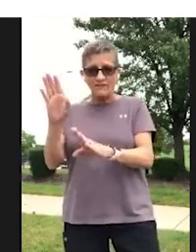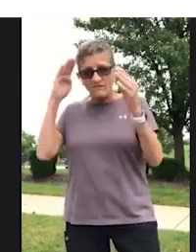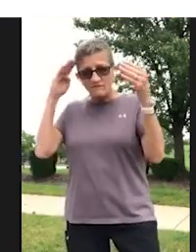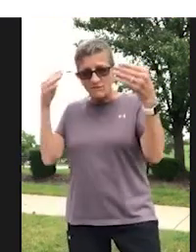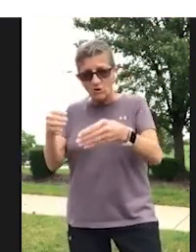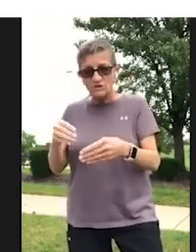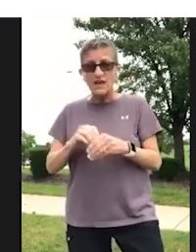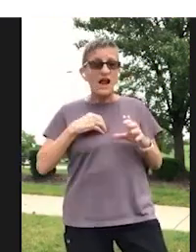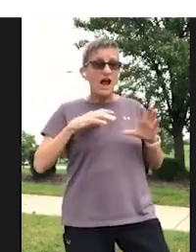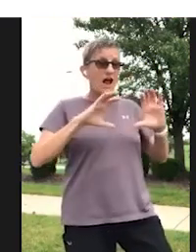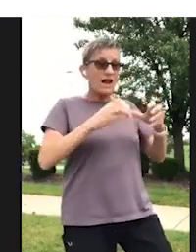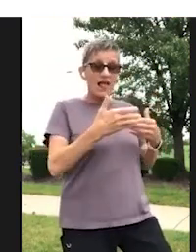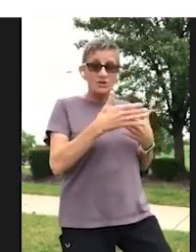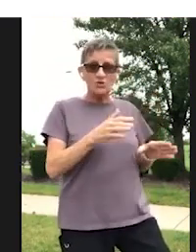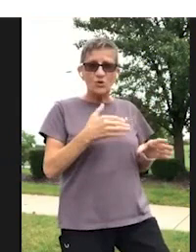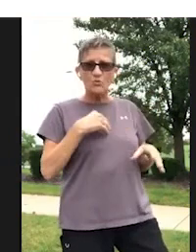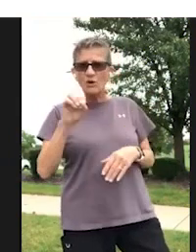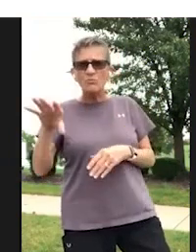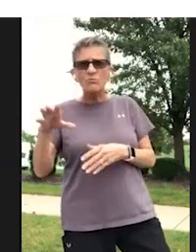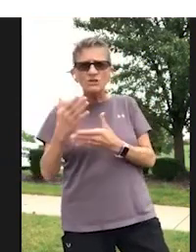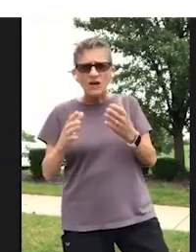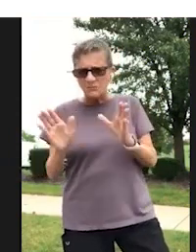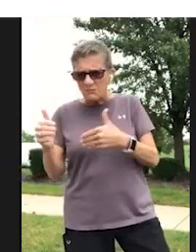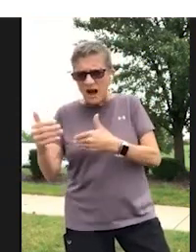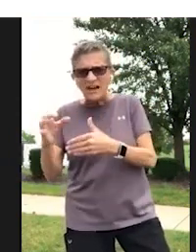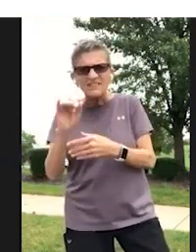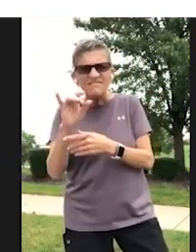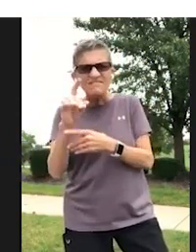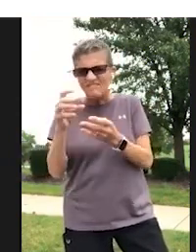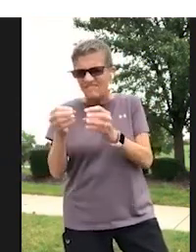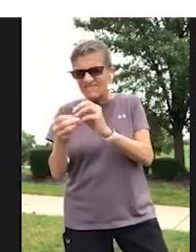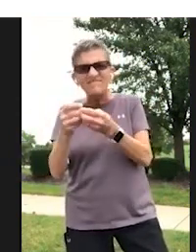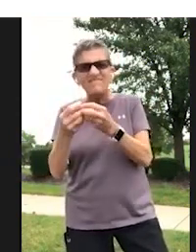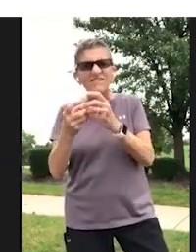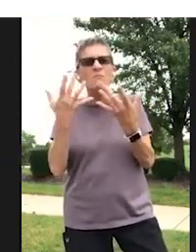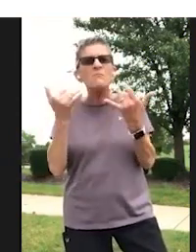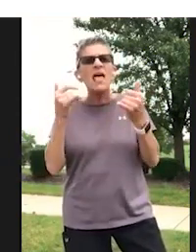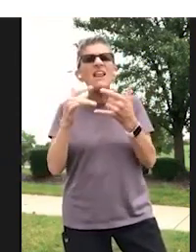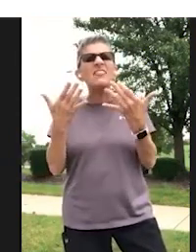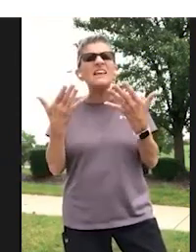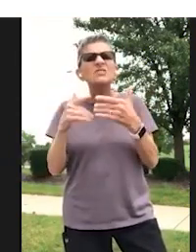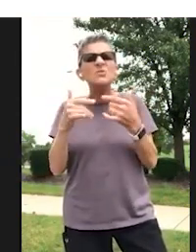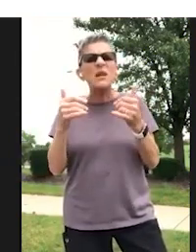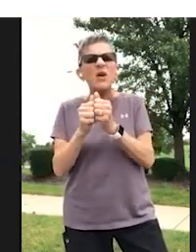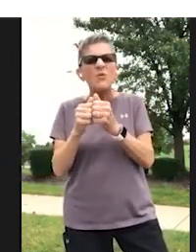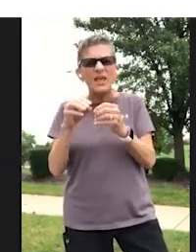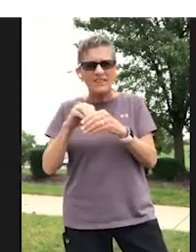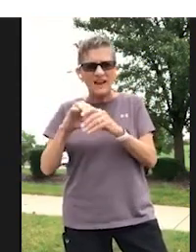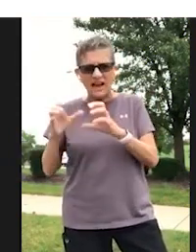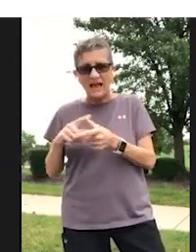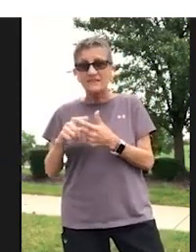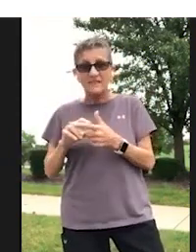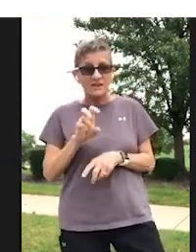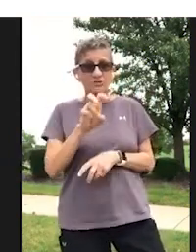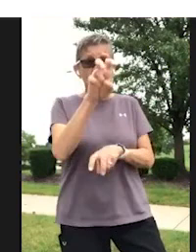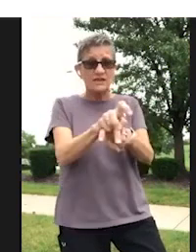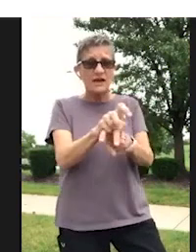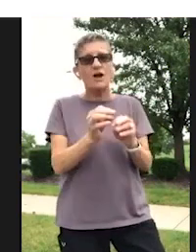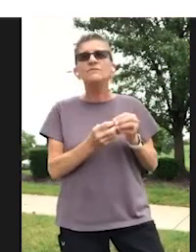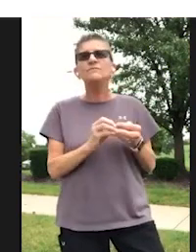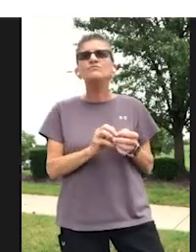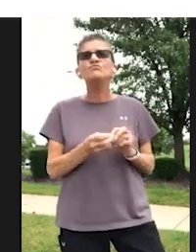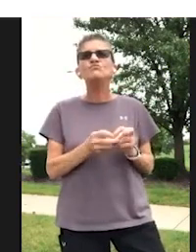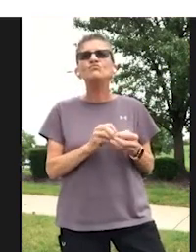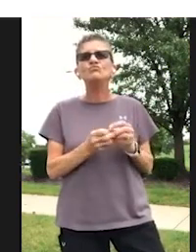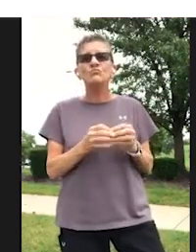of fidgets was placed near the door so that students could grab one on the way into class and then return it on the way out.